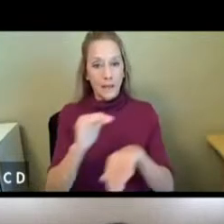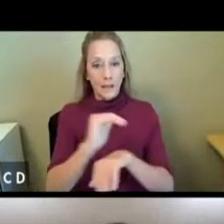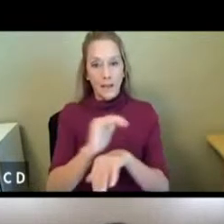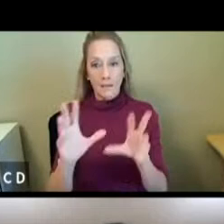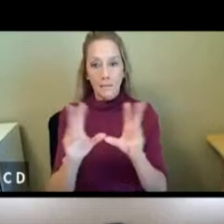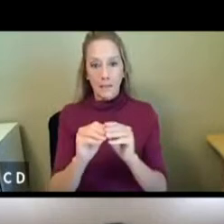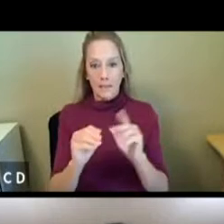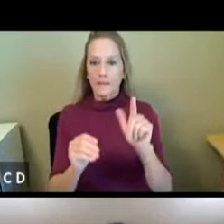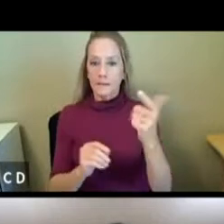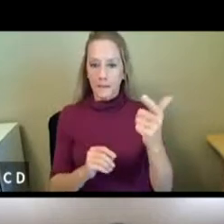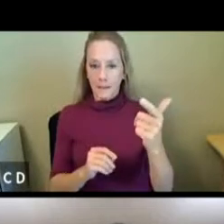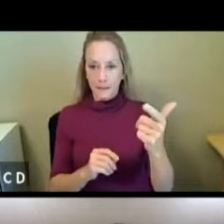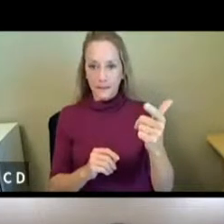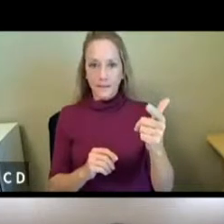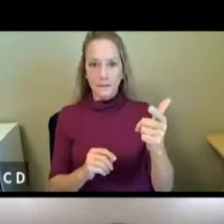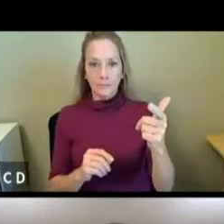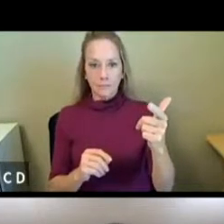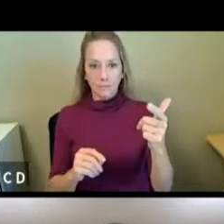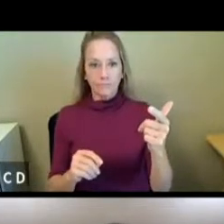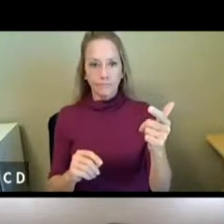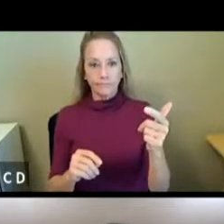And I'll second that.